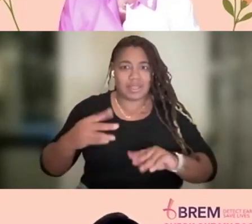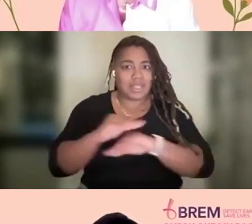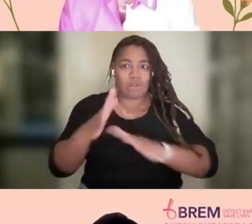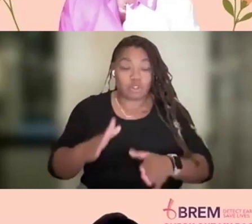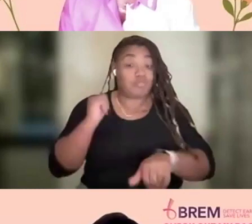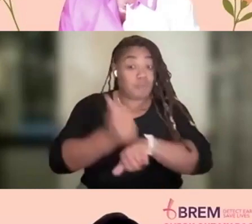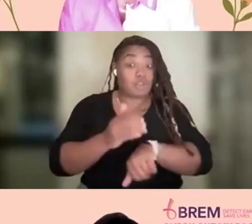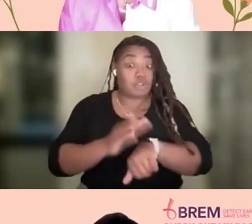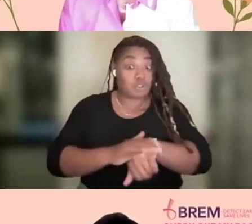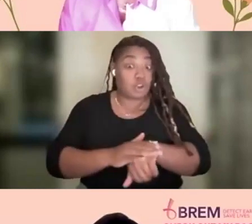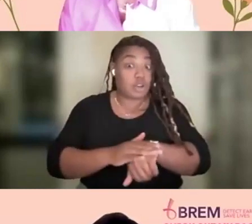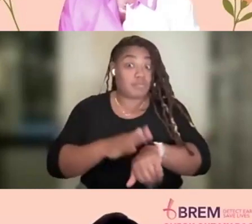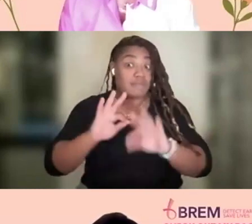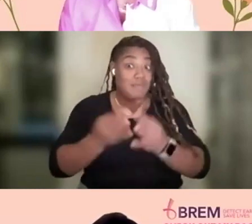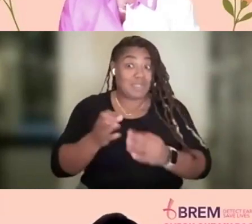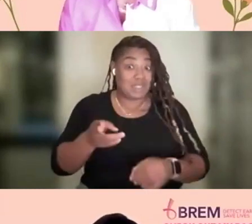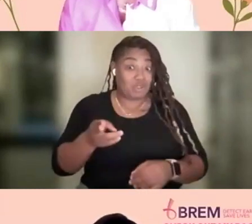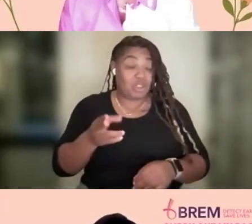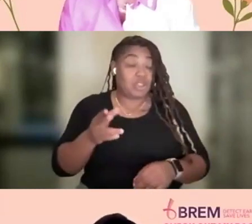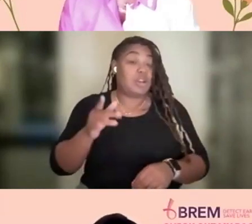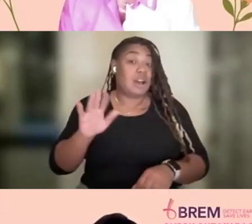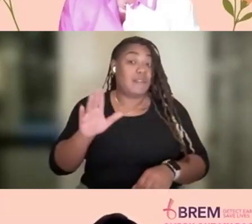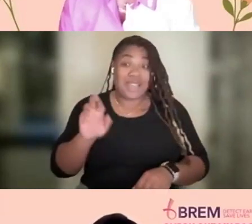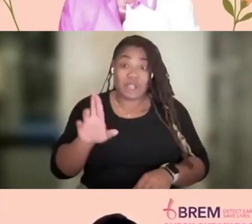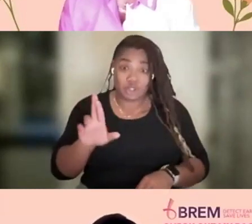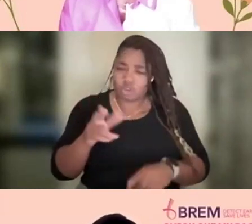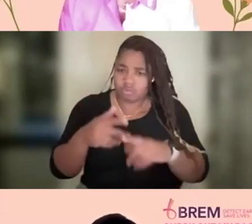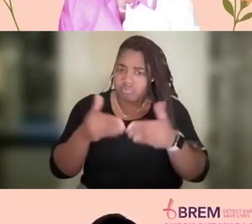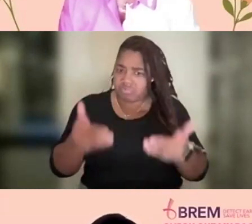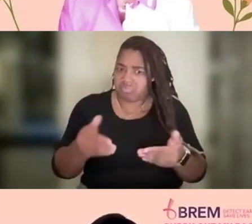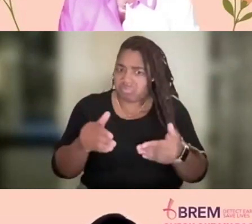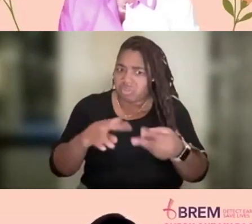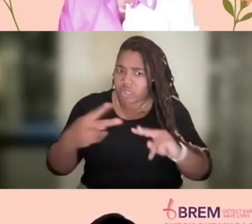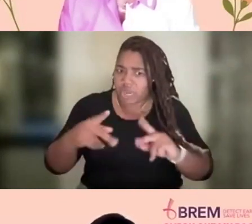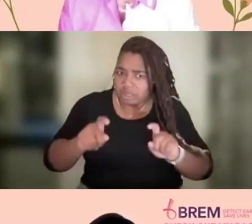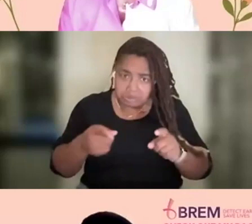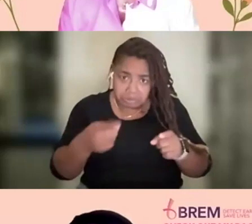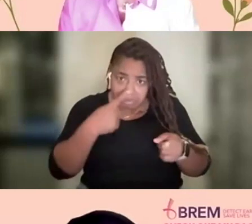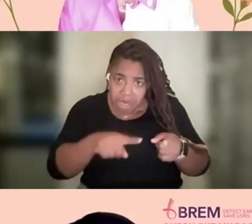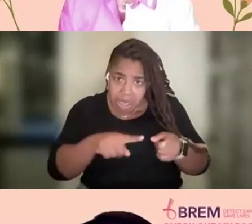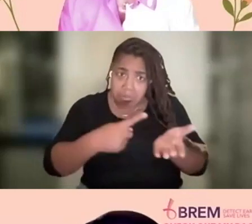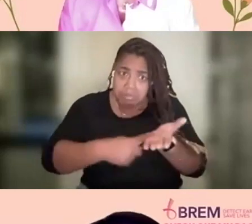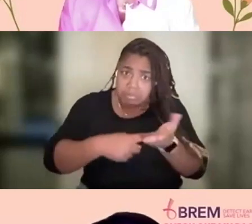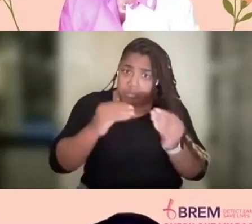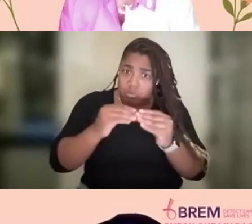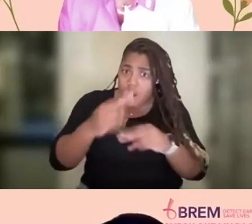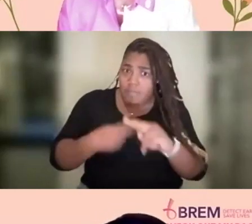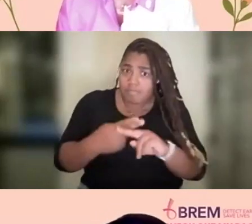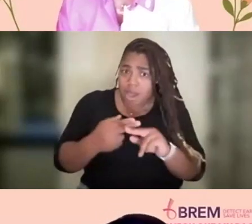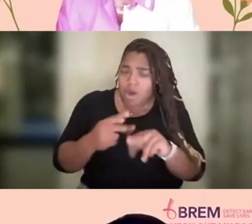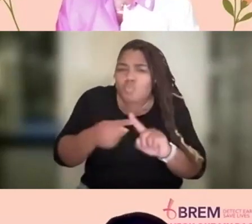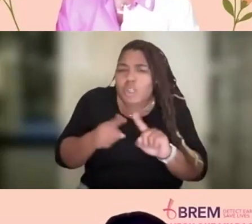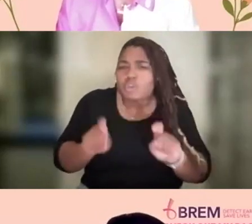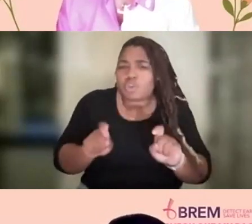I was told I qualify for genetic testing. So I guess talk a little bit more about genetic testing and when it makes sense to have it. Yeah, sure.